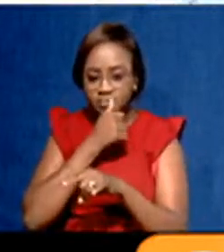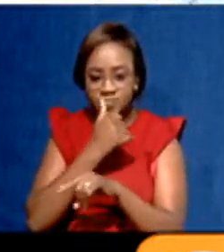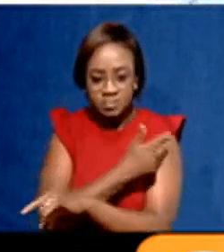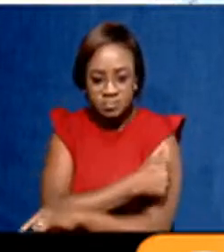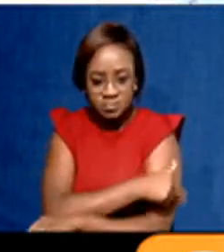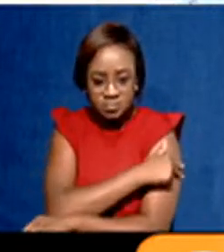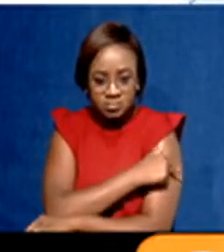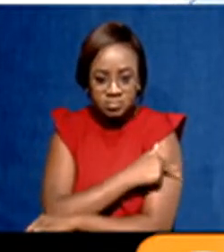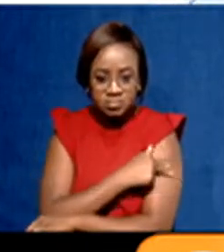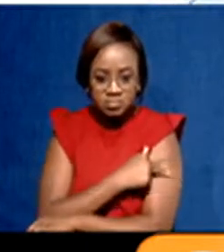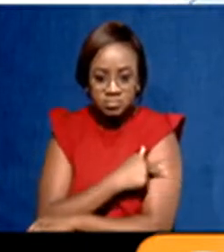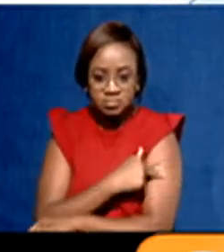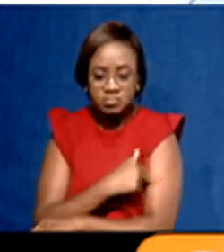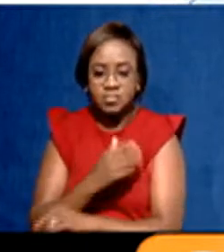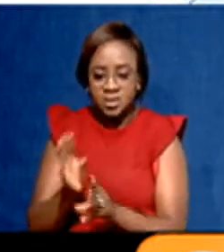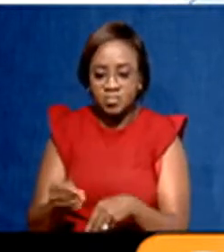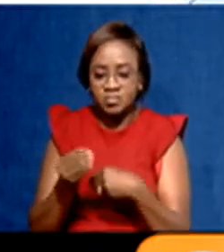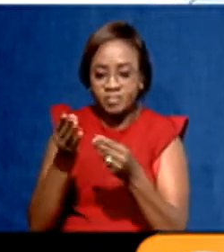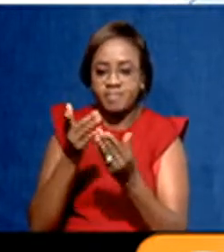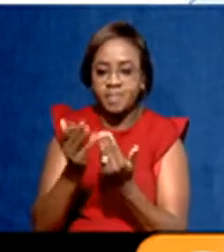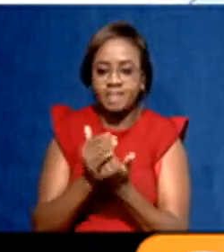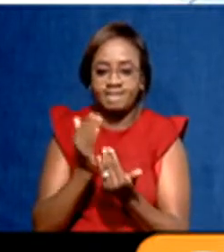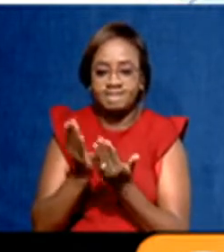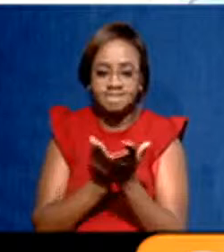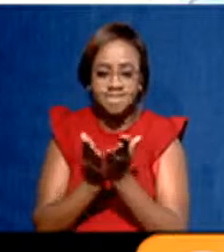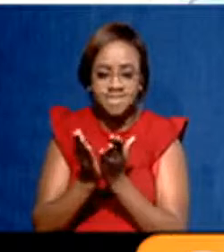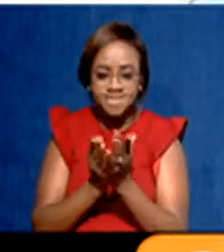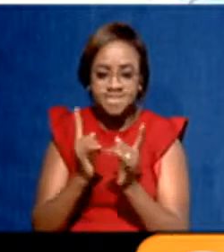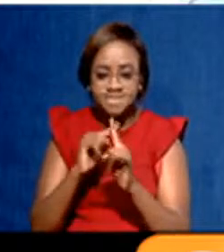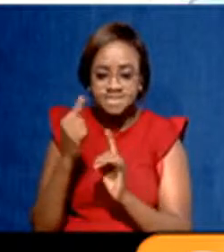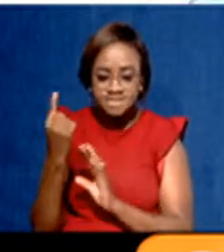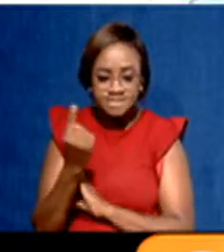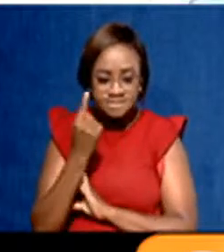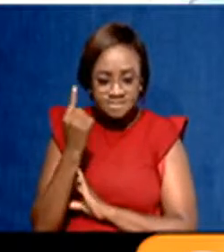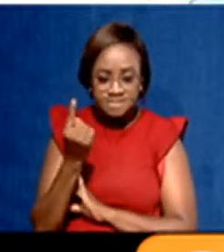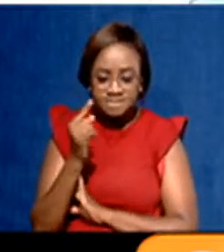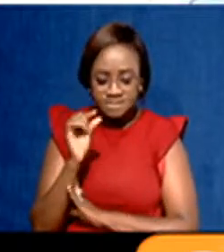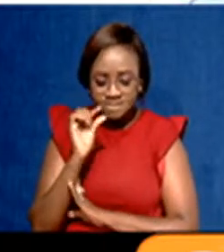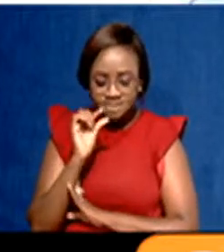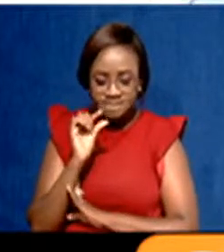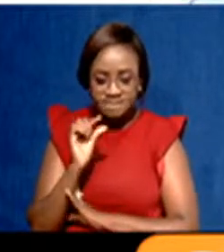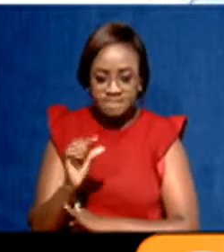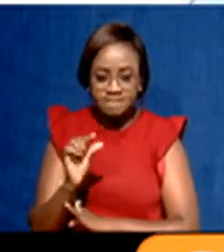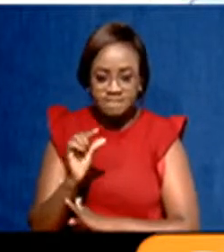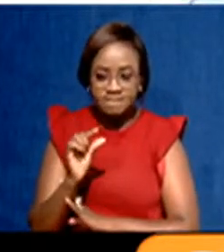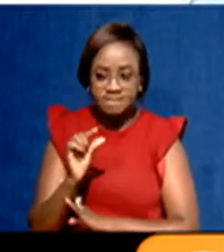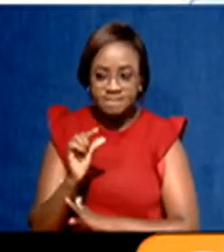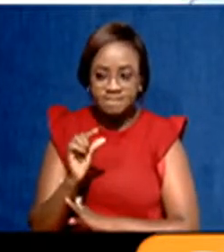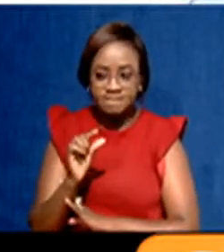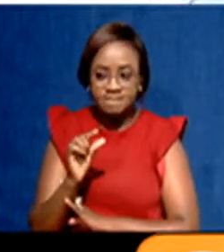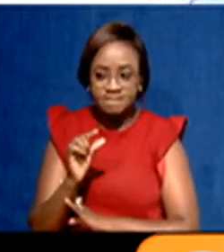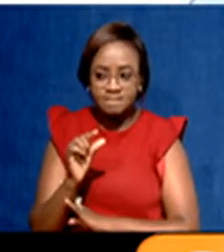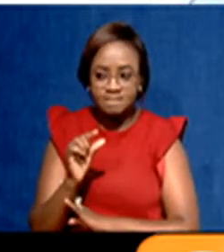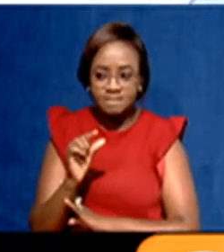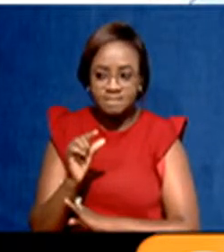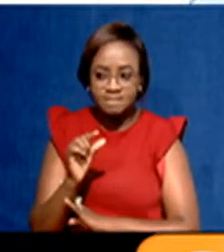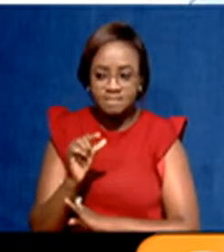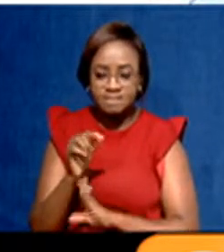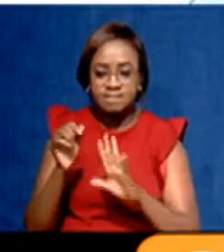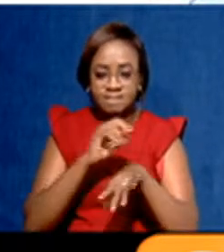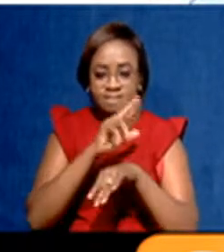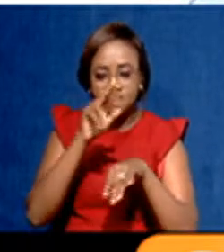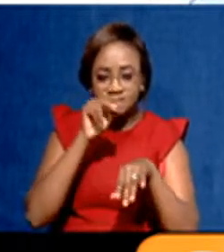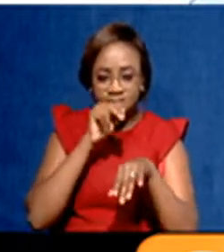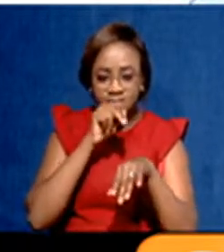render such kind of services, but only to the extent of they're covered by the